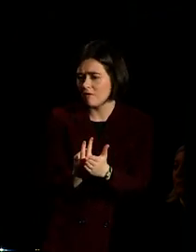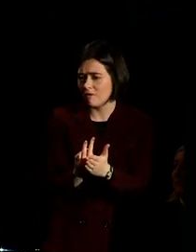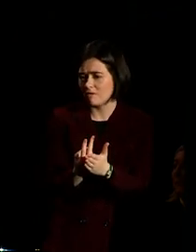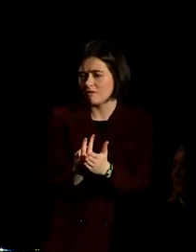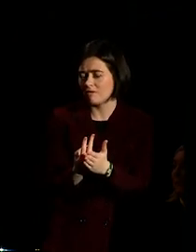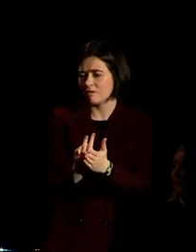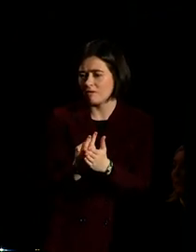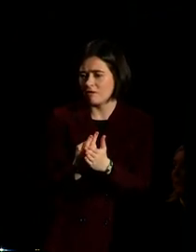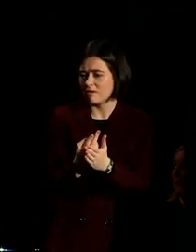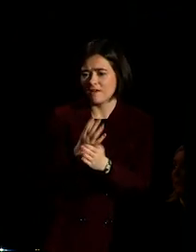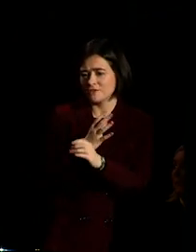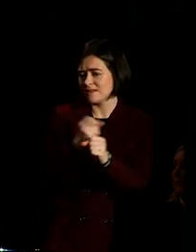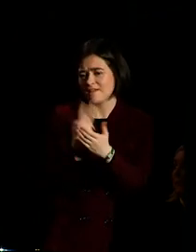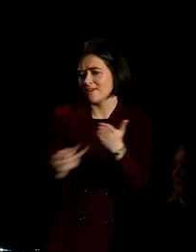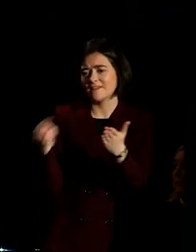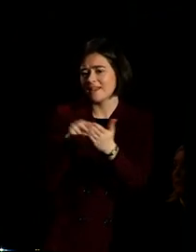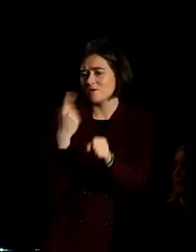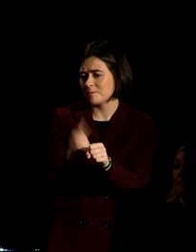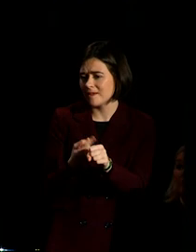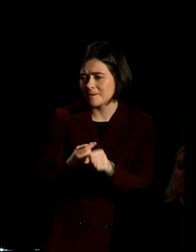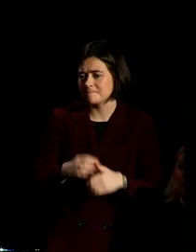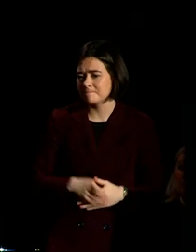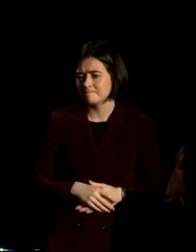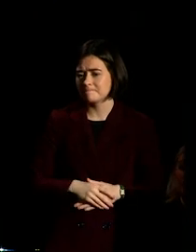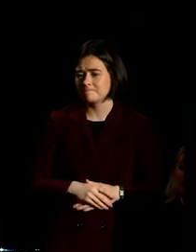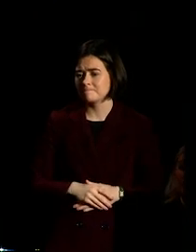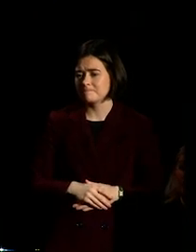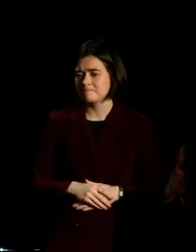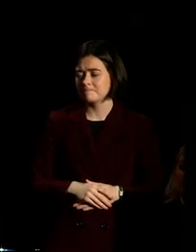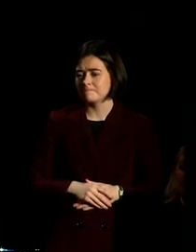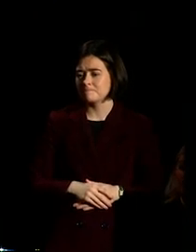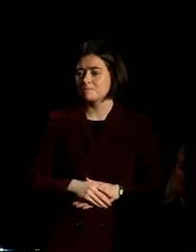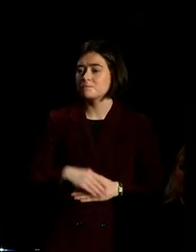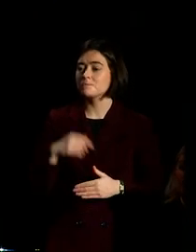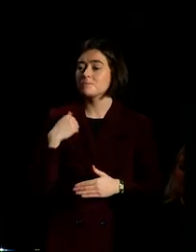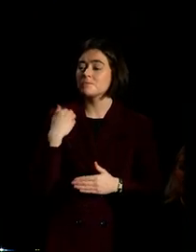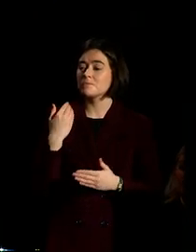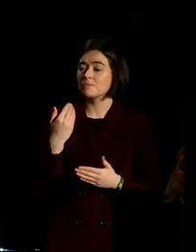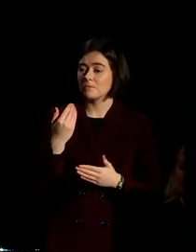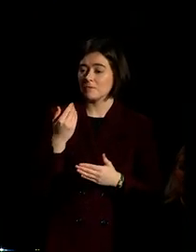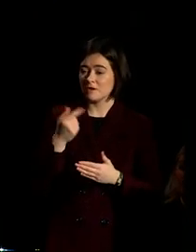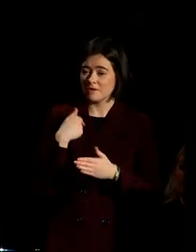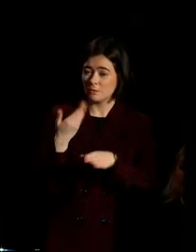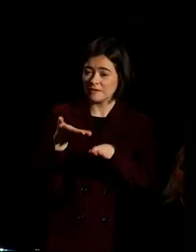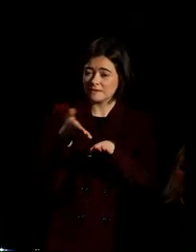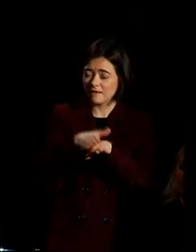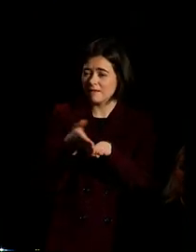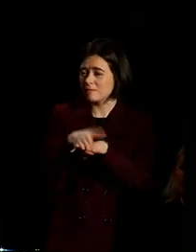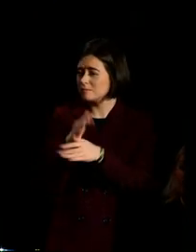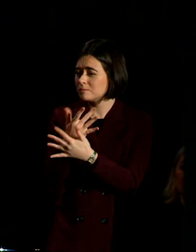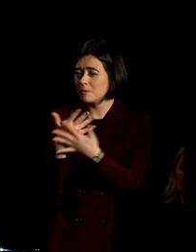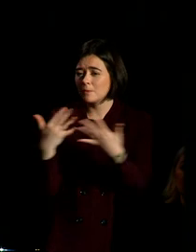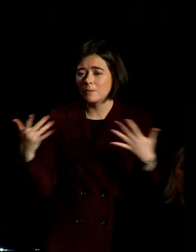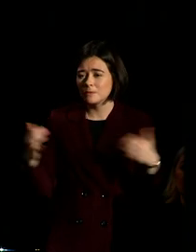the ground, never to get up again. They were dying in their hundreds.